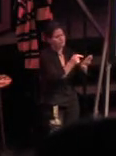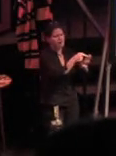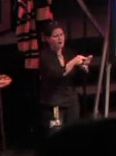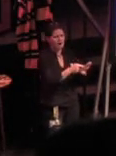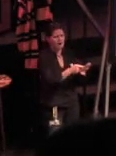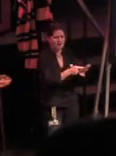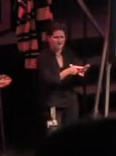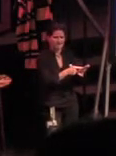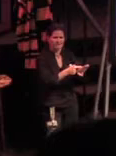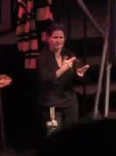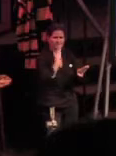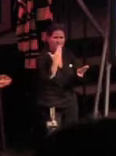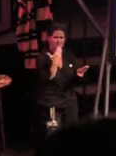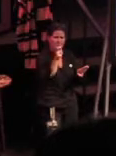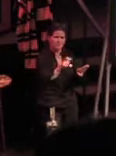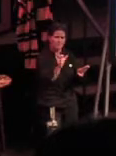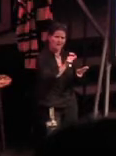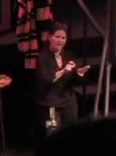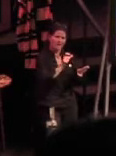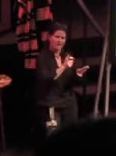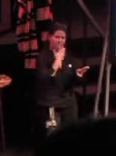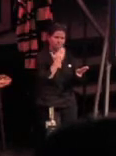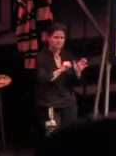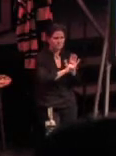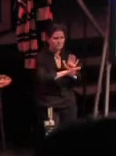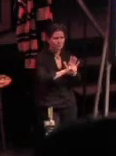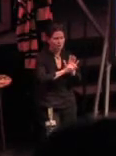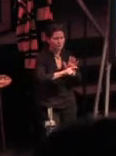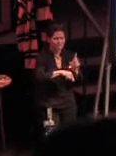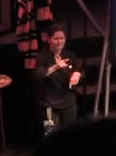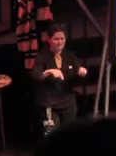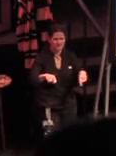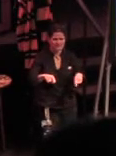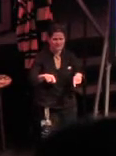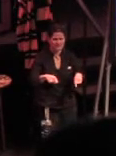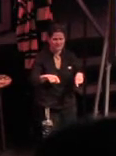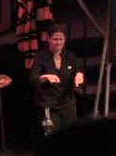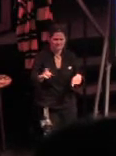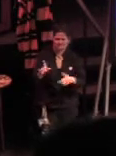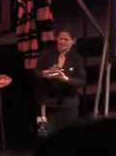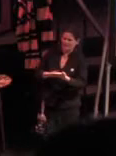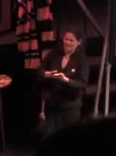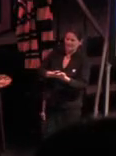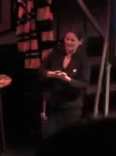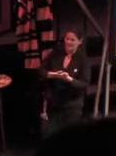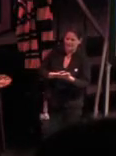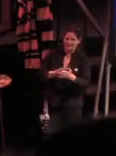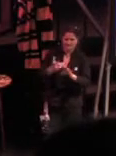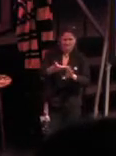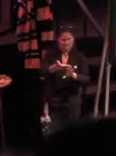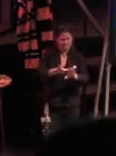Like, what does that mean? And so for me, socioeconomics is so much more important, because it's what goes on